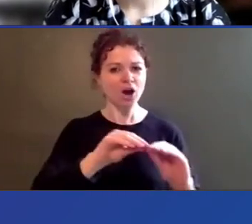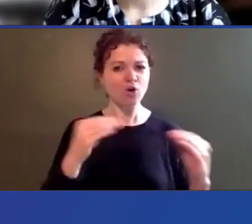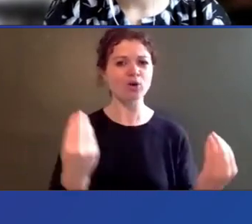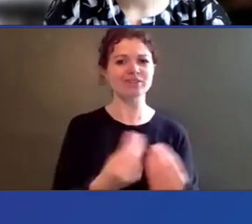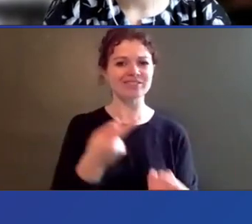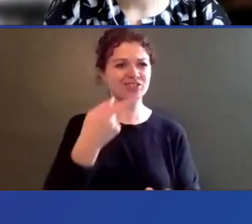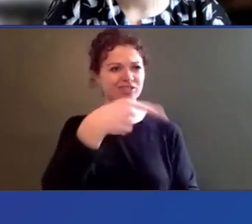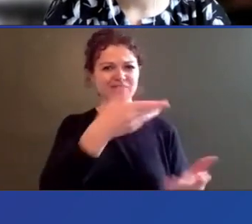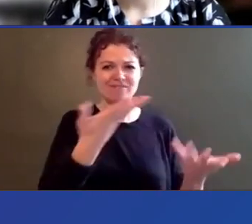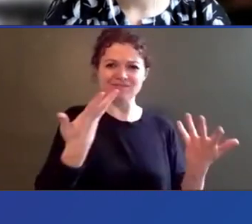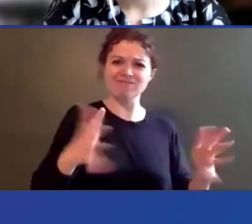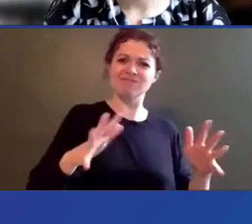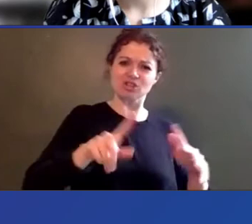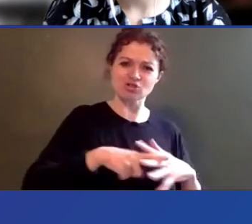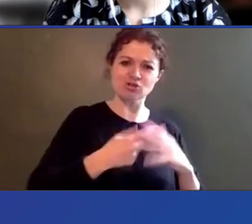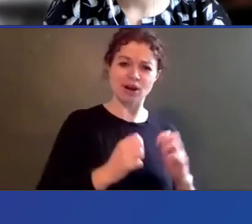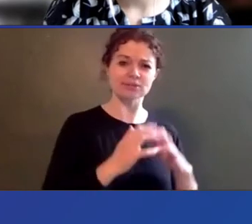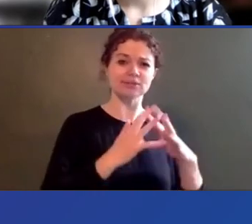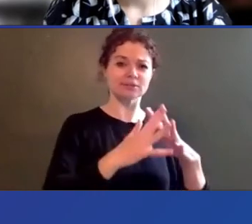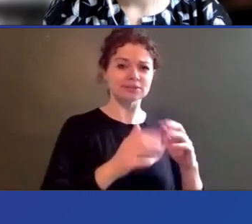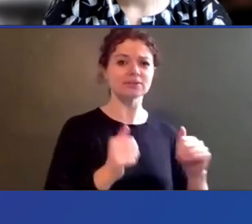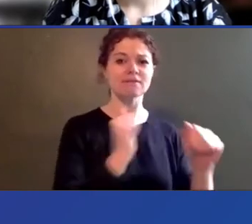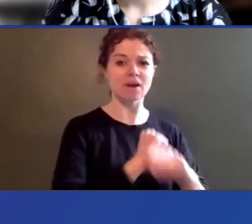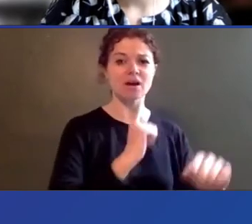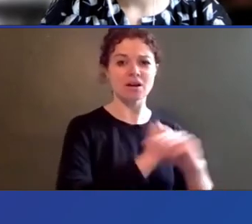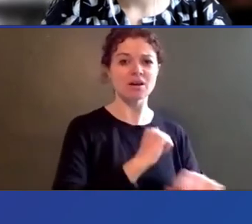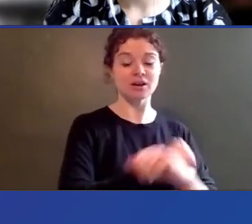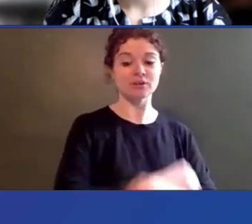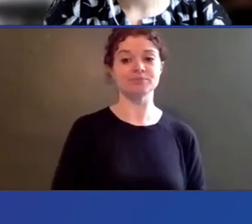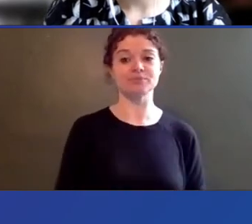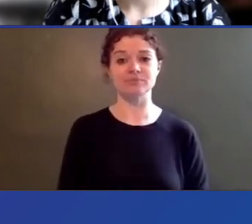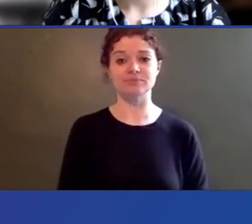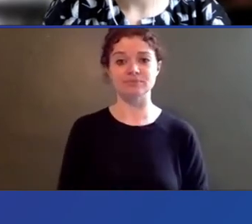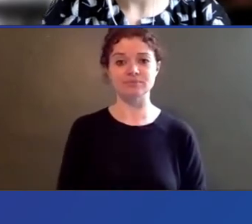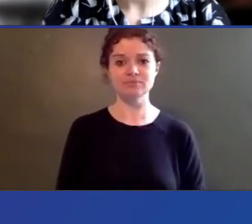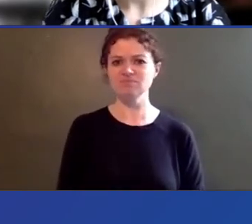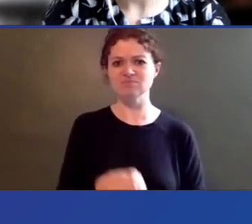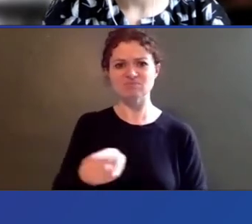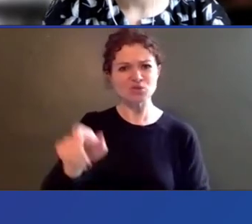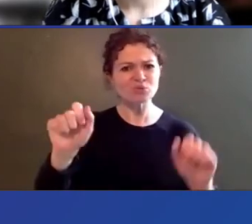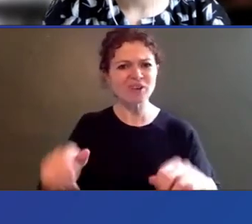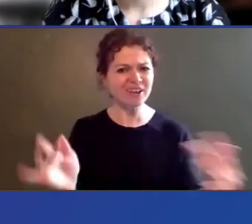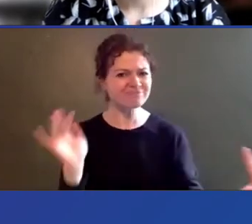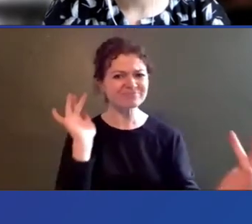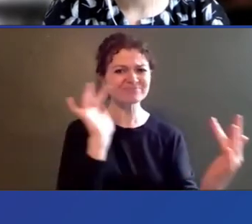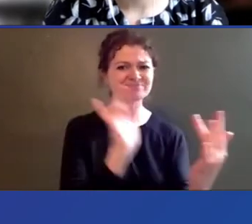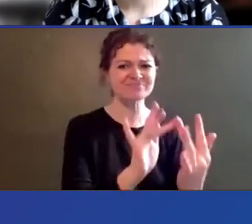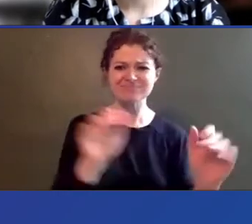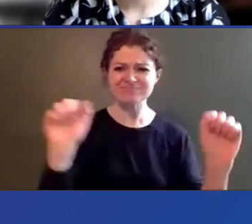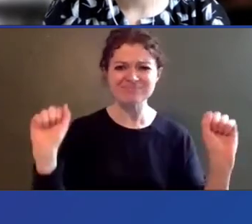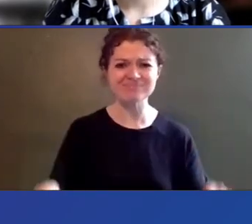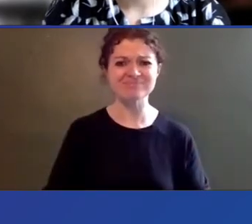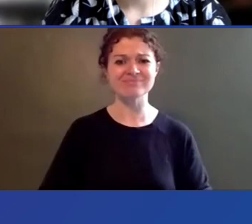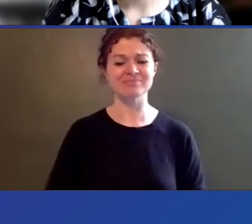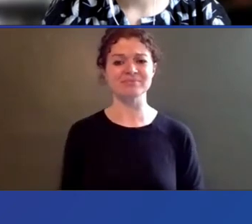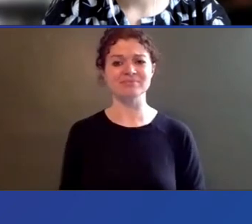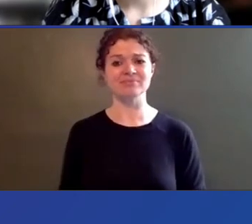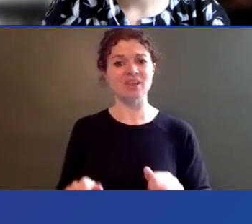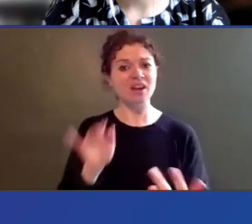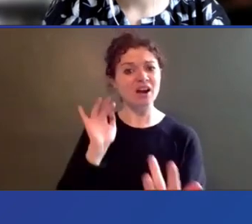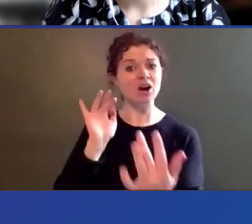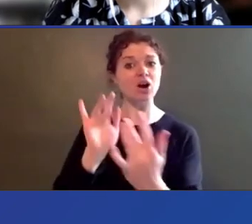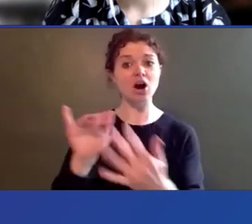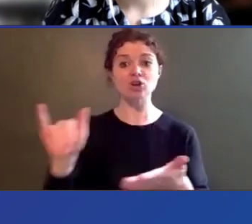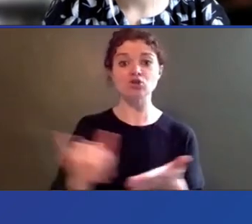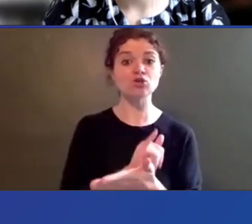and additionally, I would say, and you have every right to reach out to that organization. You have every right to reach out to New Yorkers for Culture and